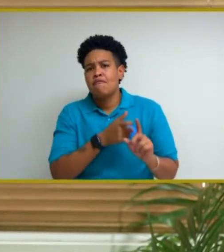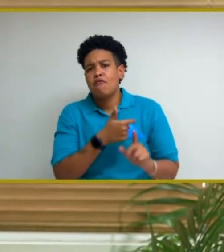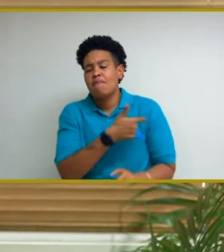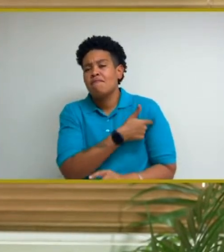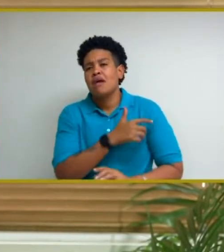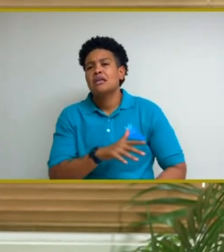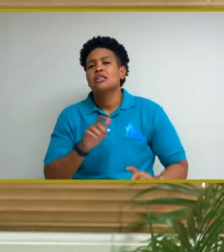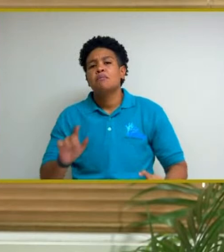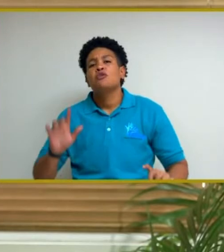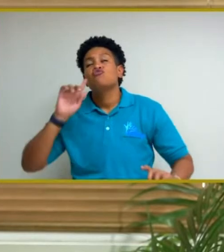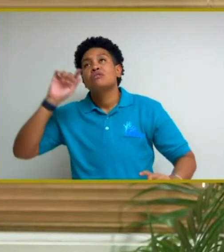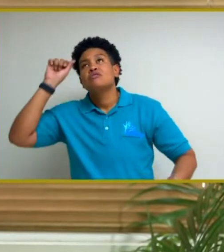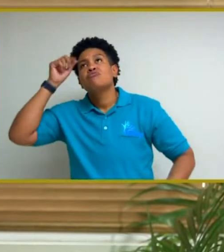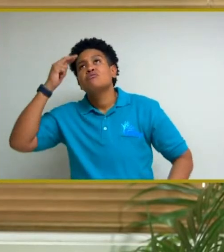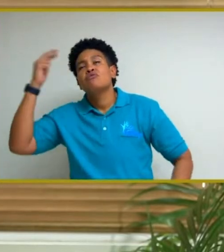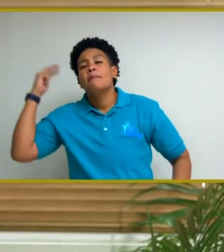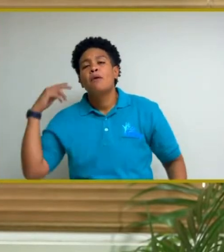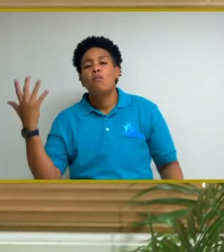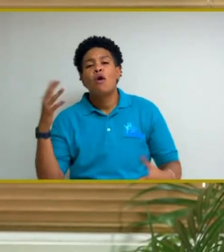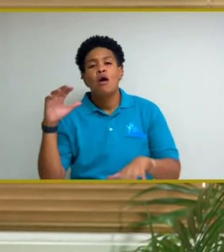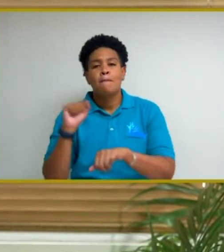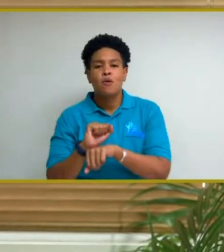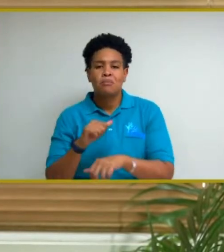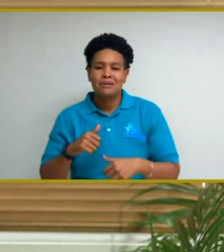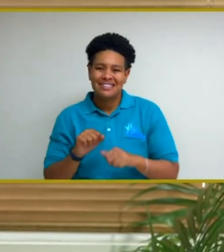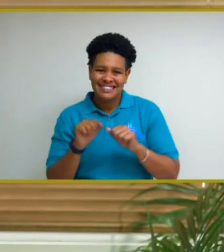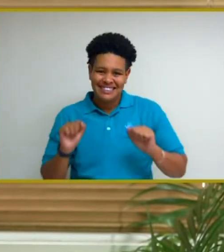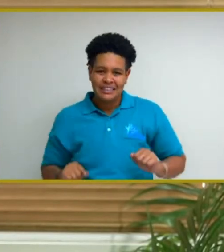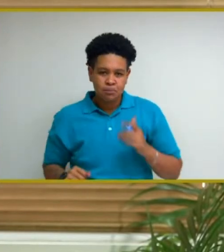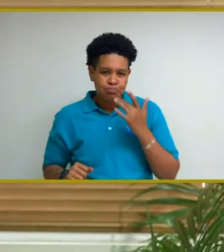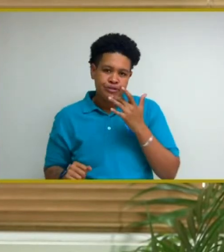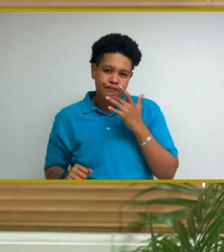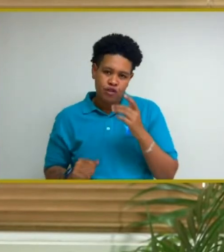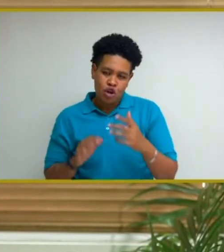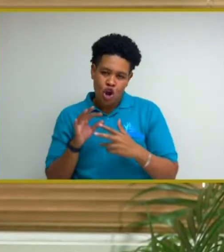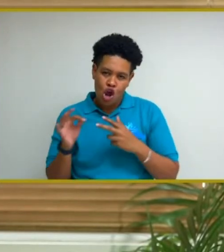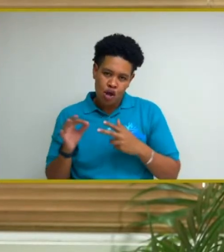vaccines must remember that the appointment system is the preferred option.